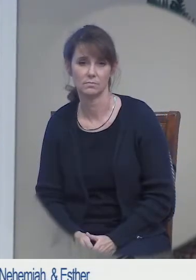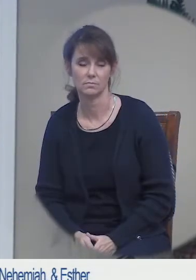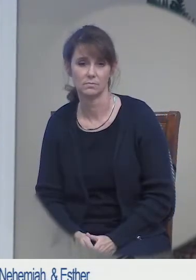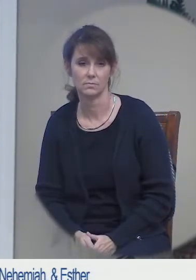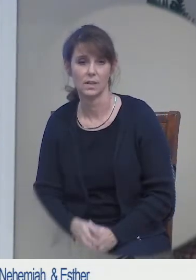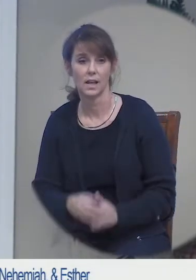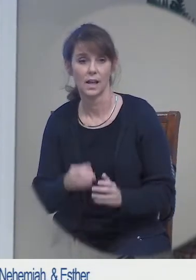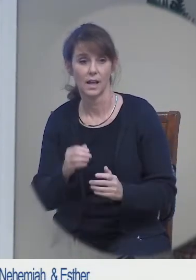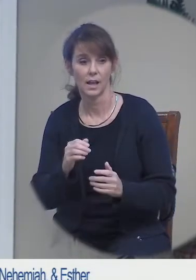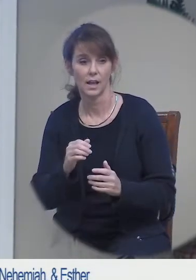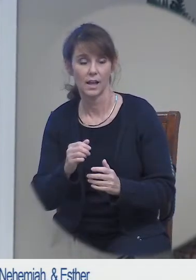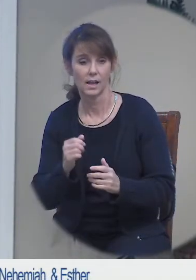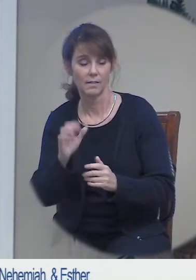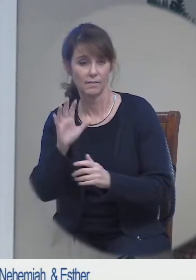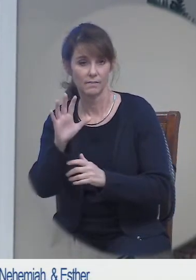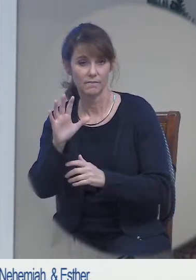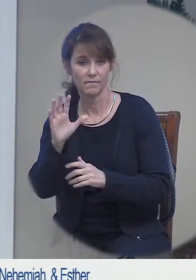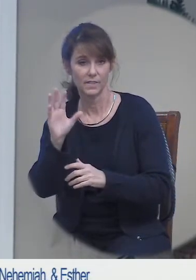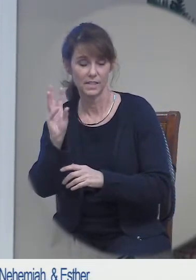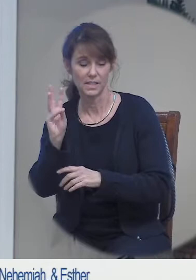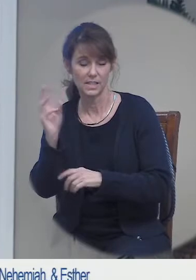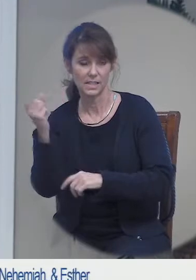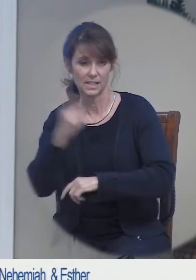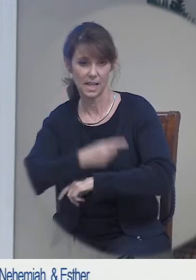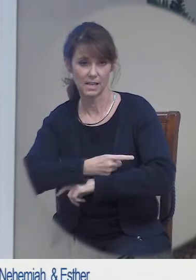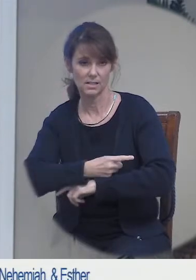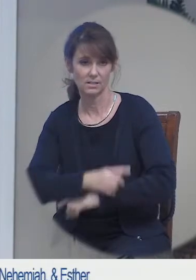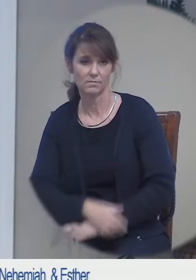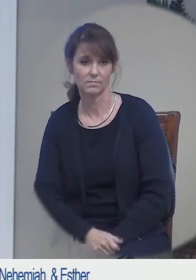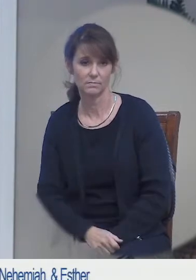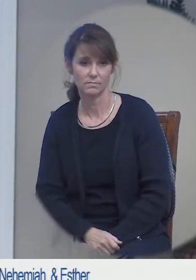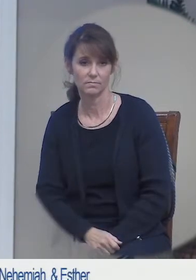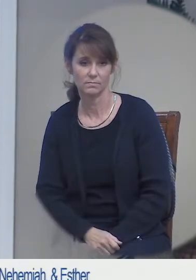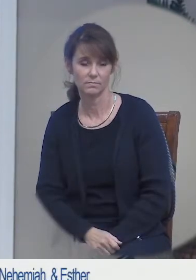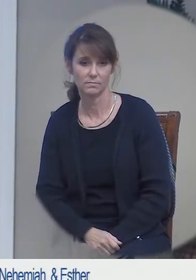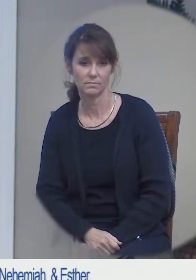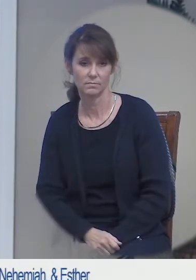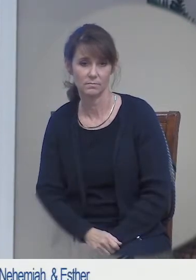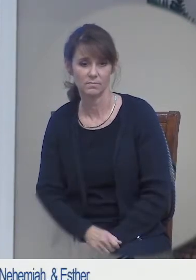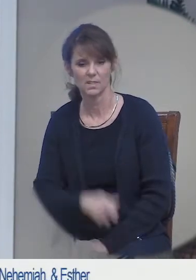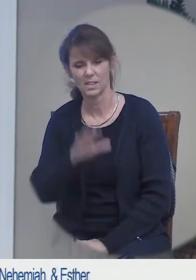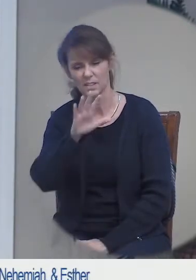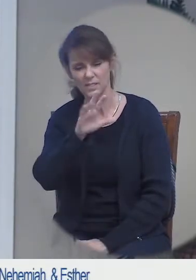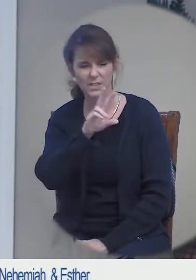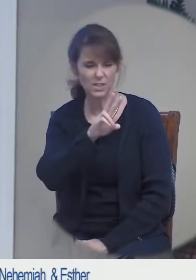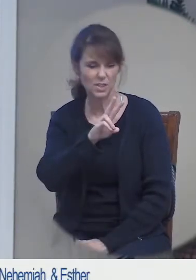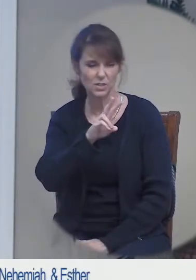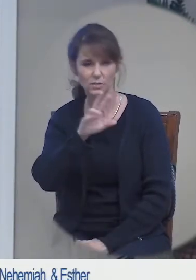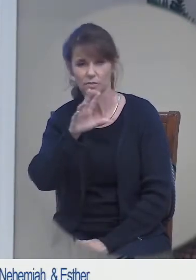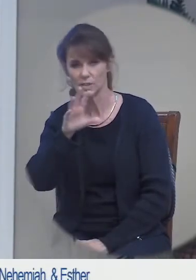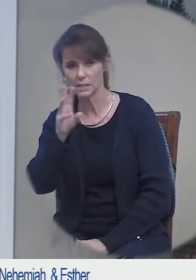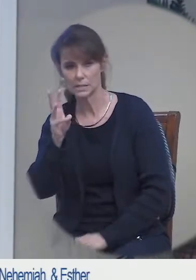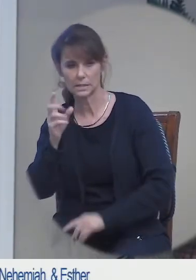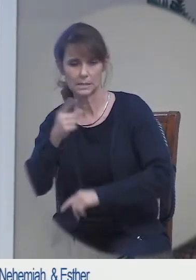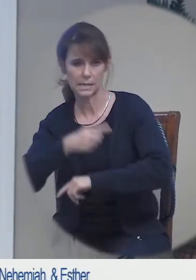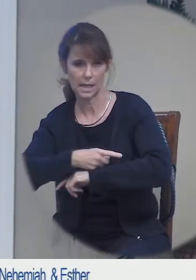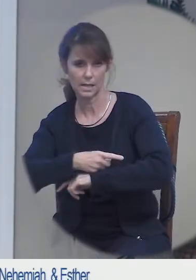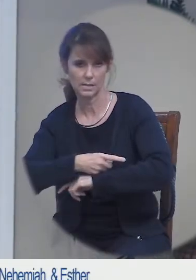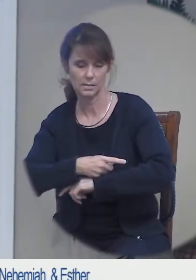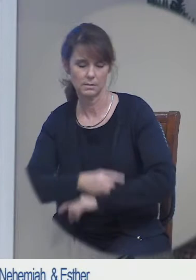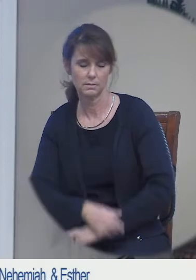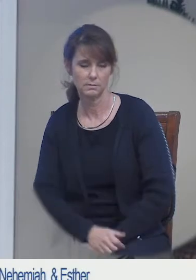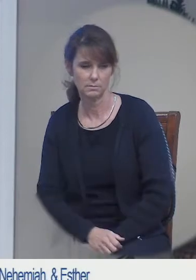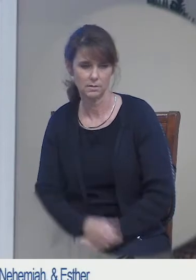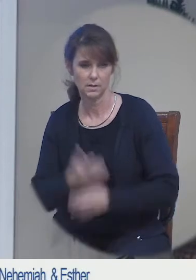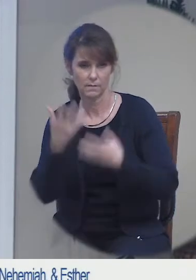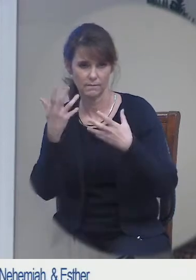a 2-month period of time. 52 days is what the text says. Some people want to dispute that, but I don't see